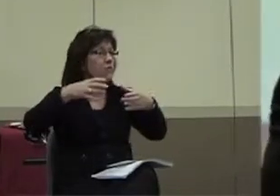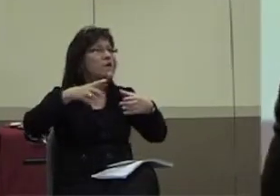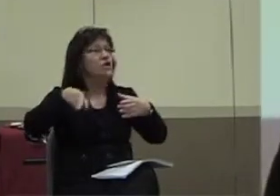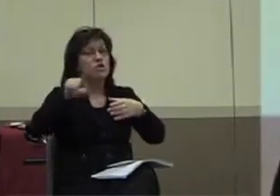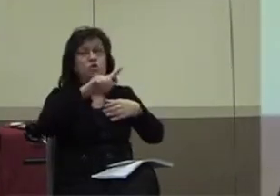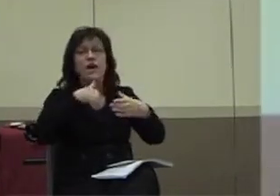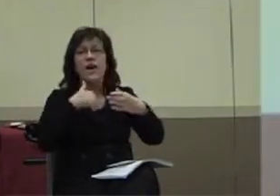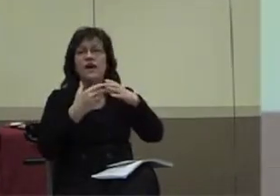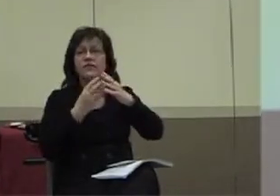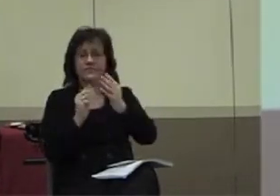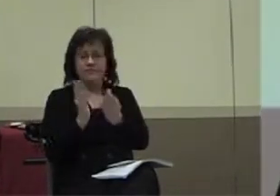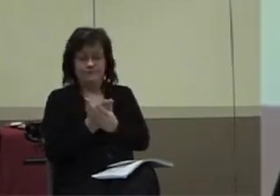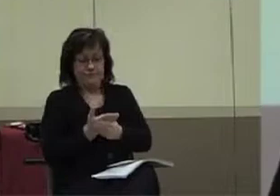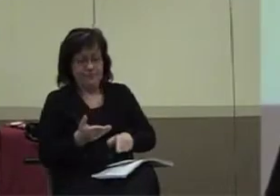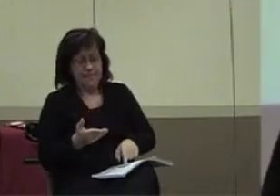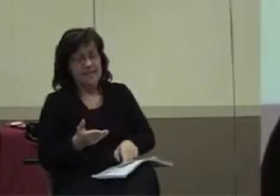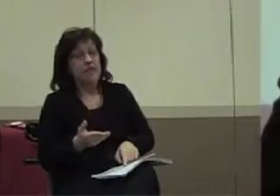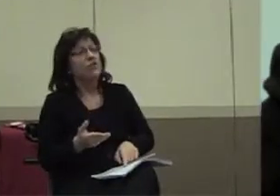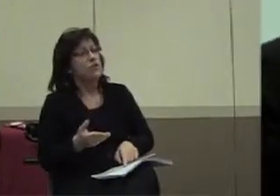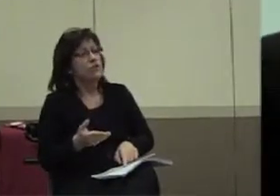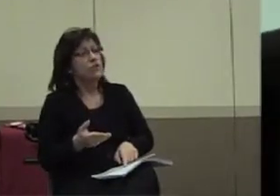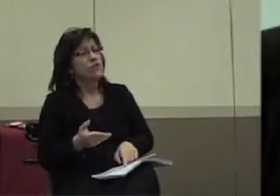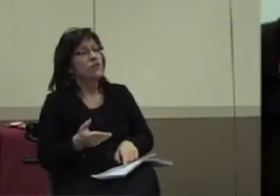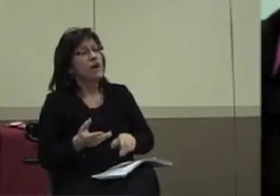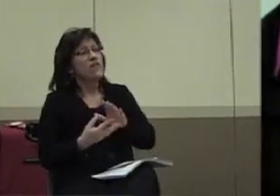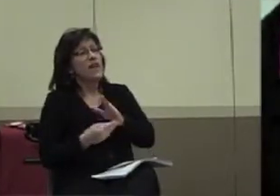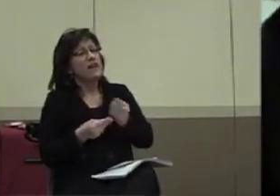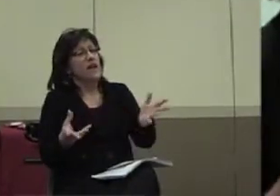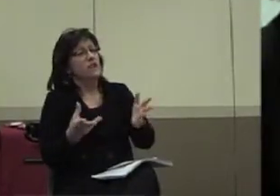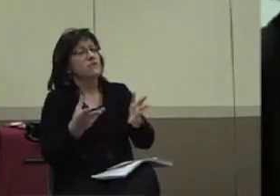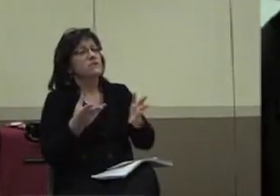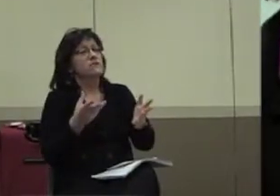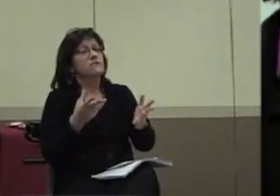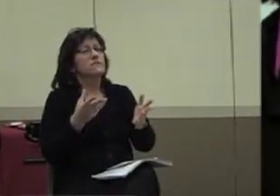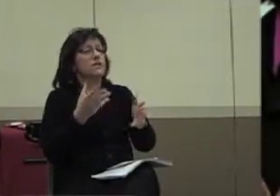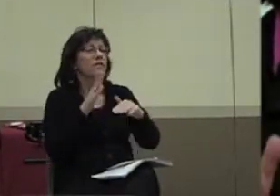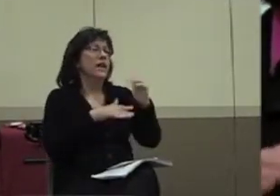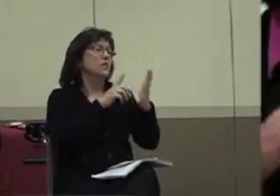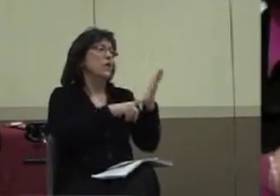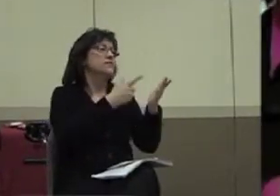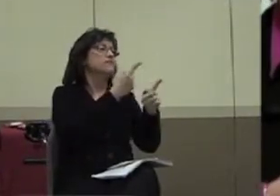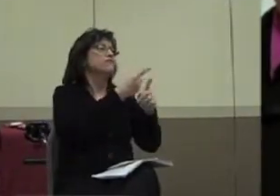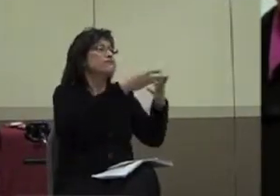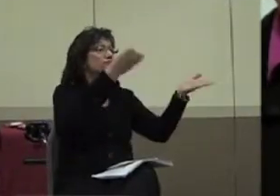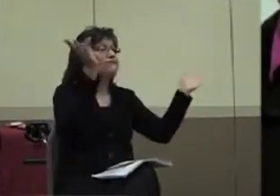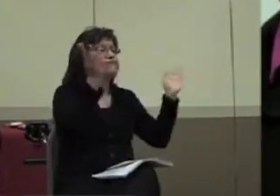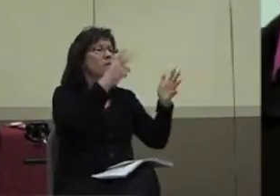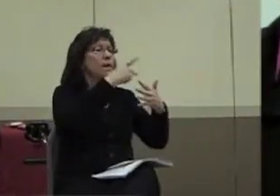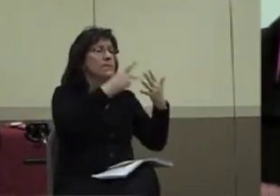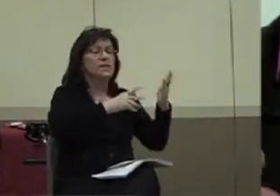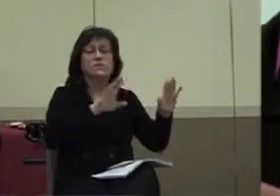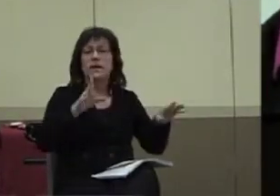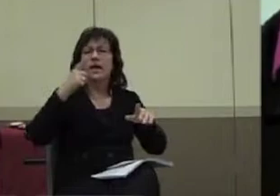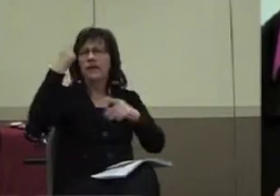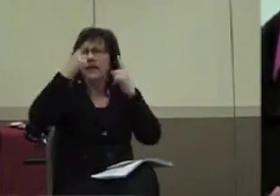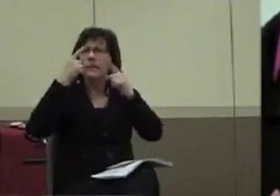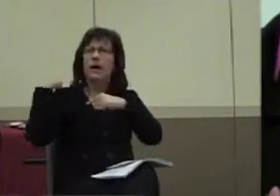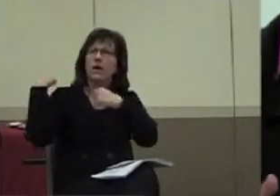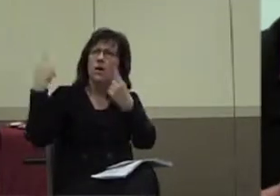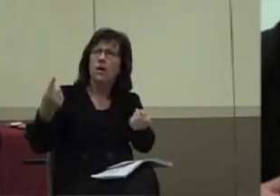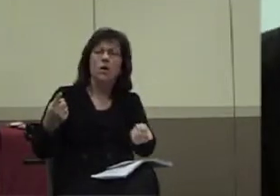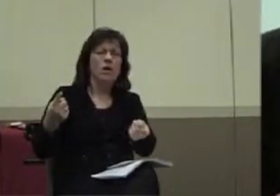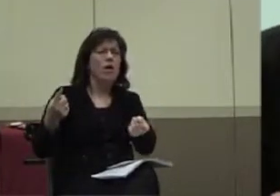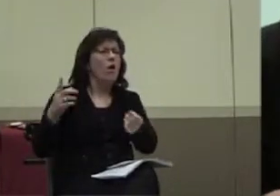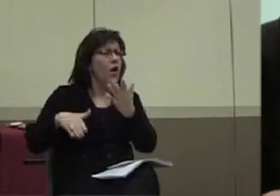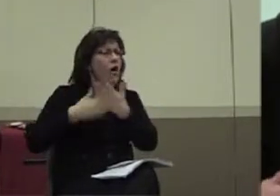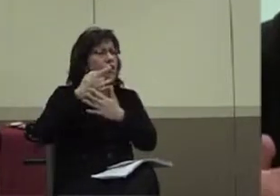into this that's a little bit different than what I typically do. And I just thought about all the kids that I've had over the years and the behaviors